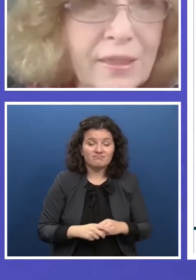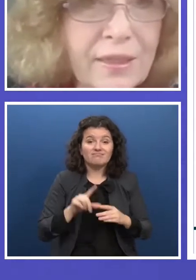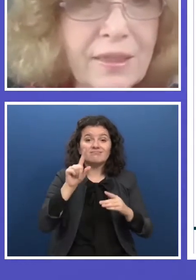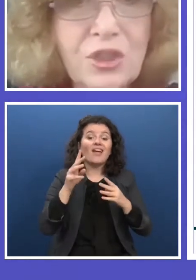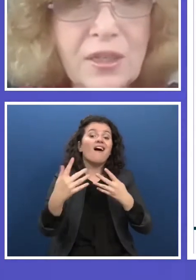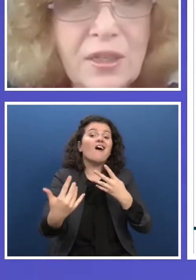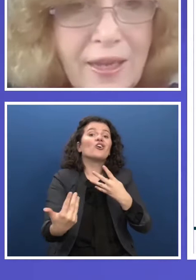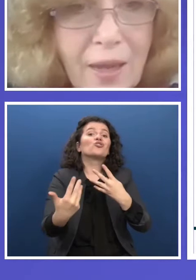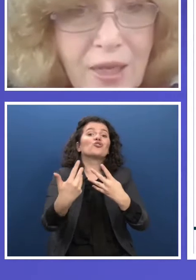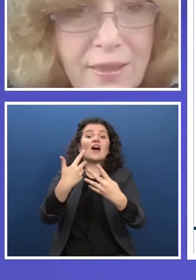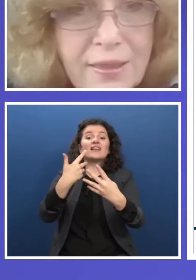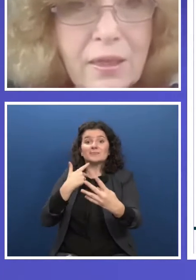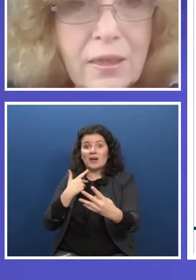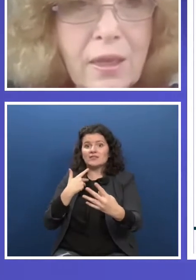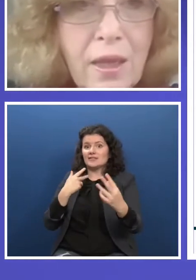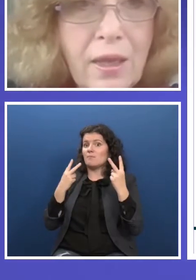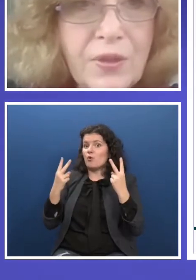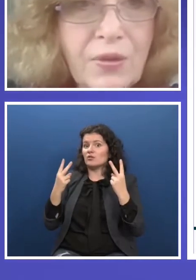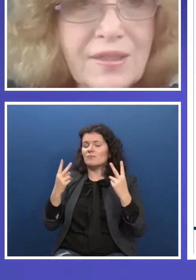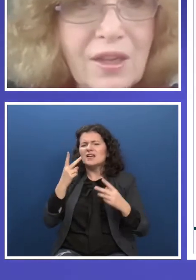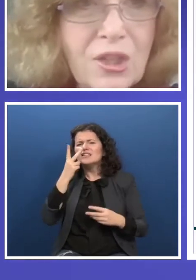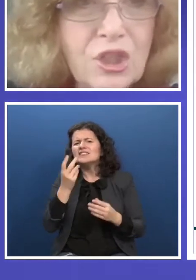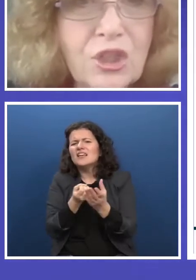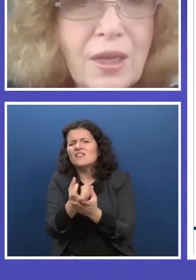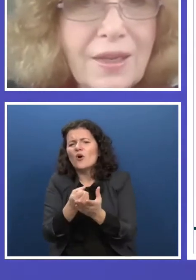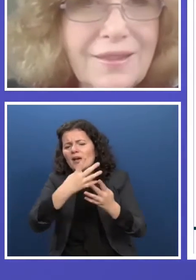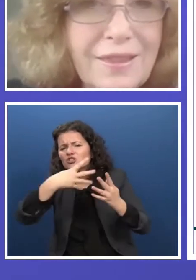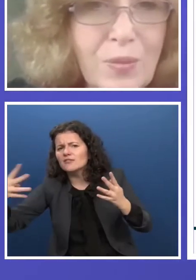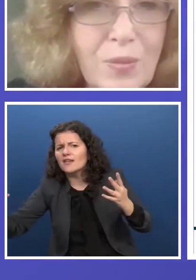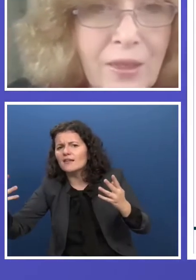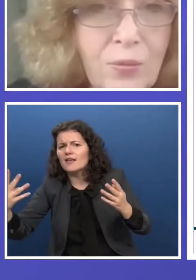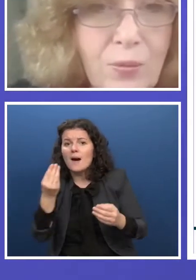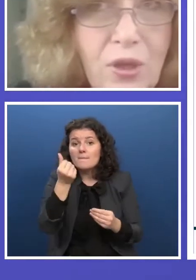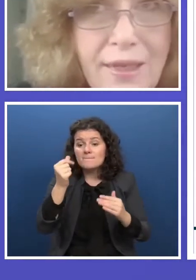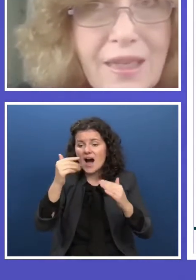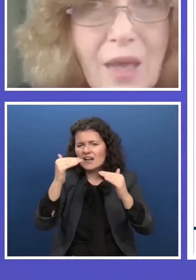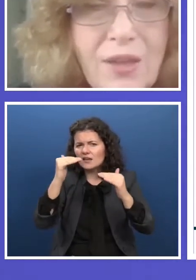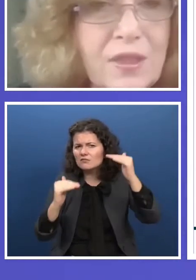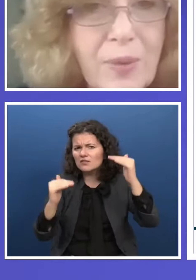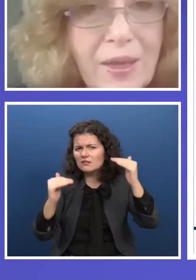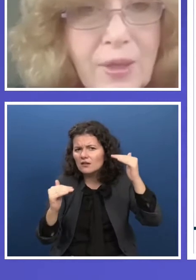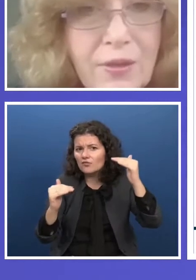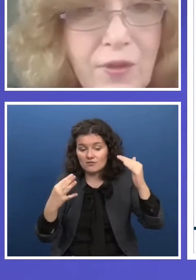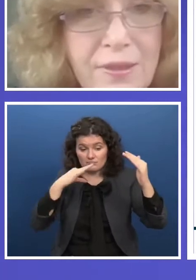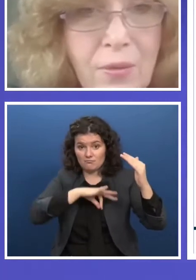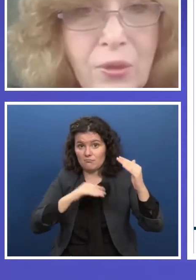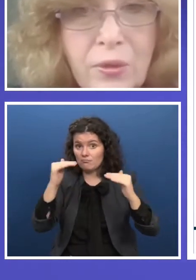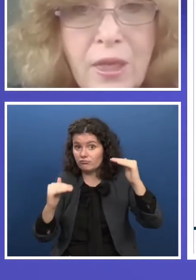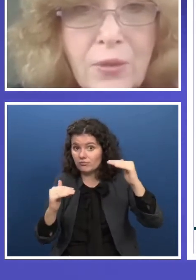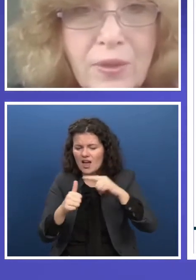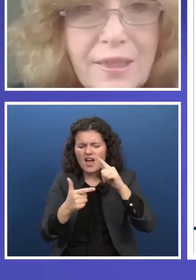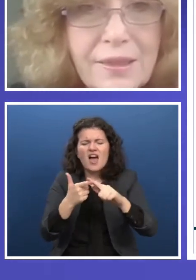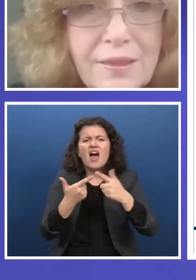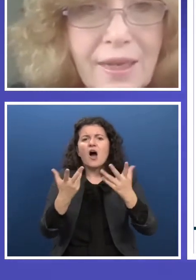intersectional data, getting gender pay gap data. There is so much data missing. We would like to come out of this pandemic, for